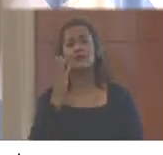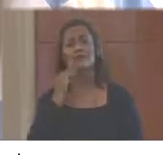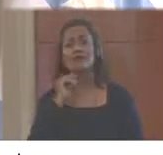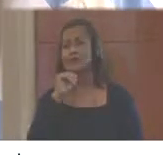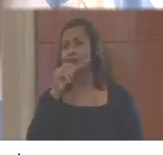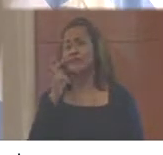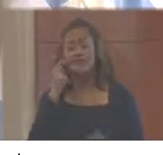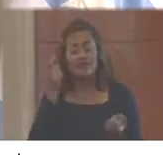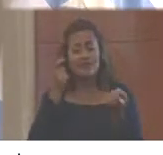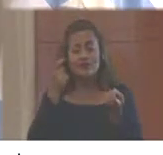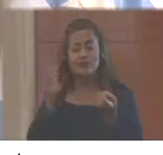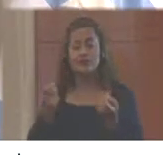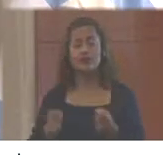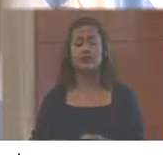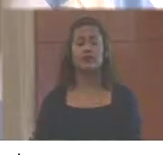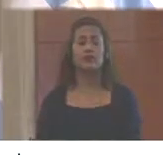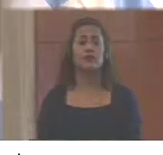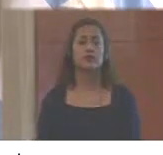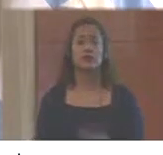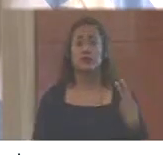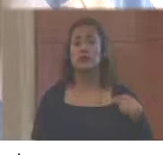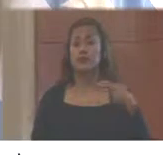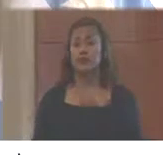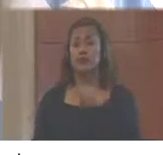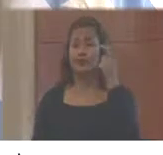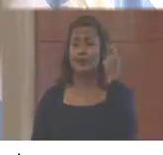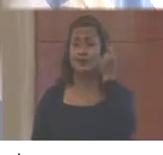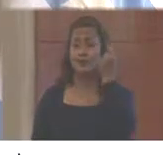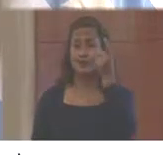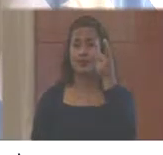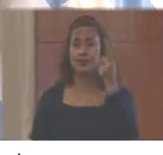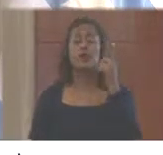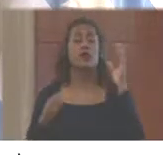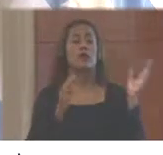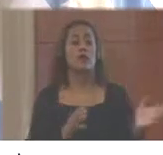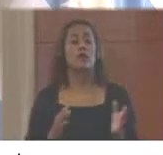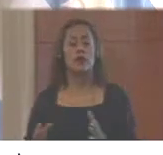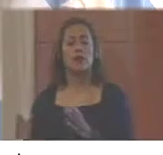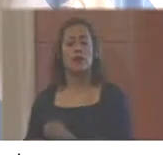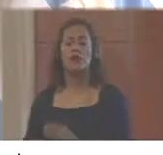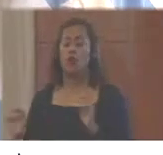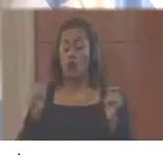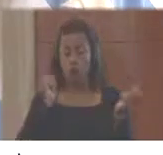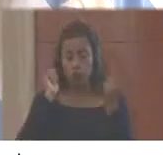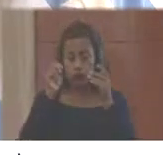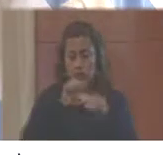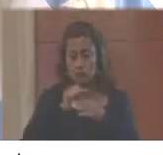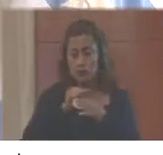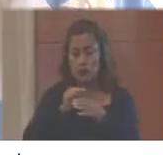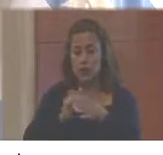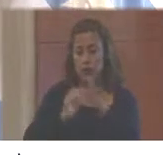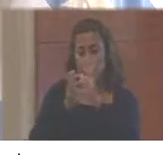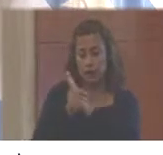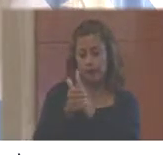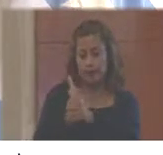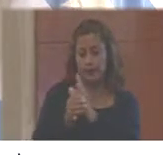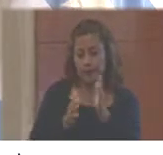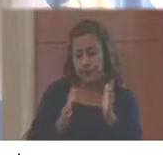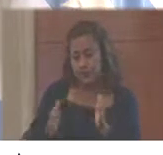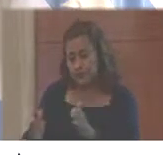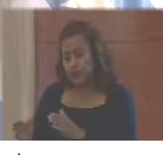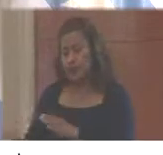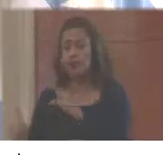extensive local level training and capacity building, developed and implemented community micro